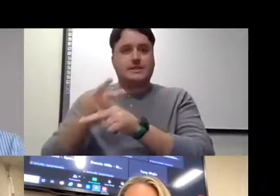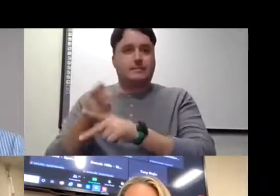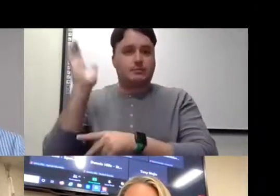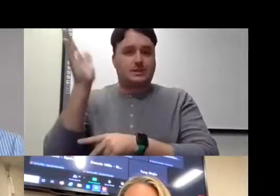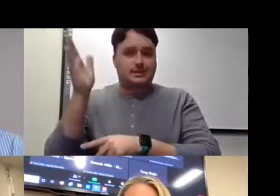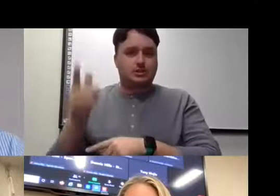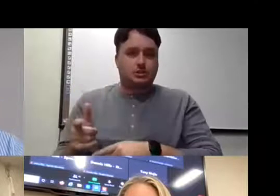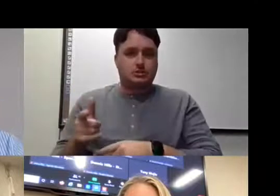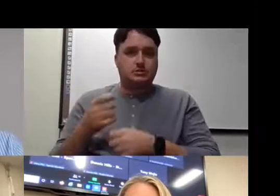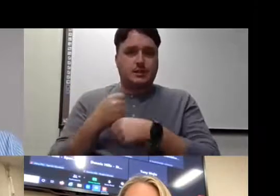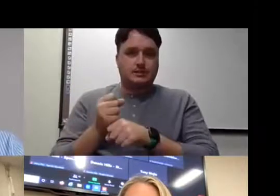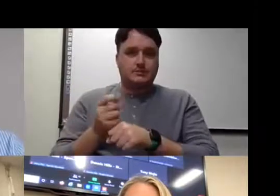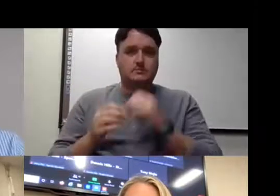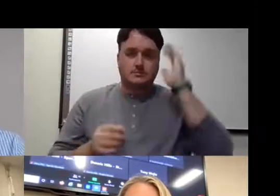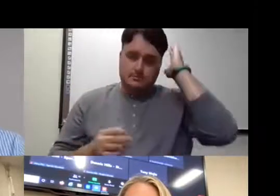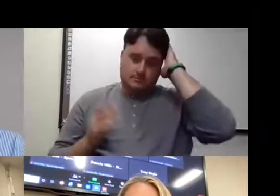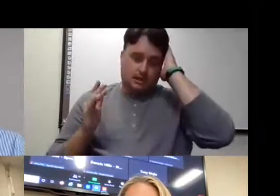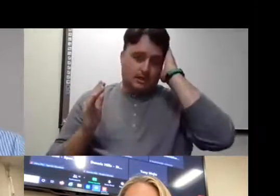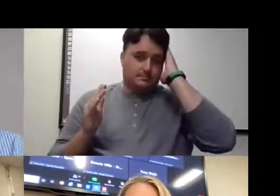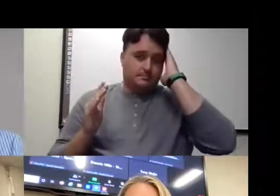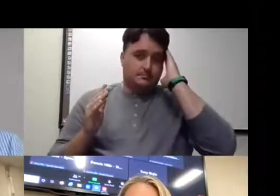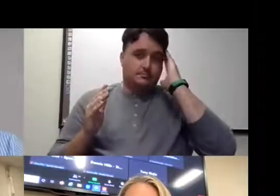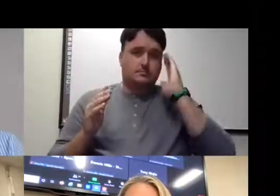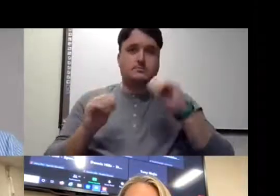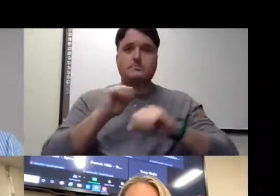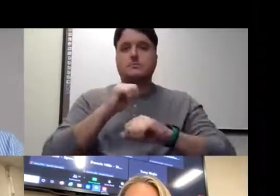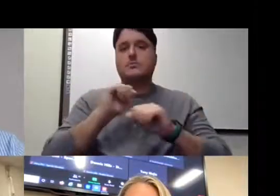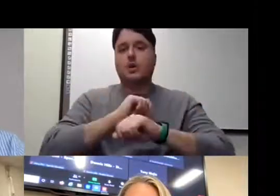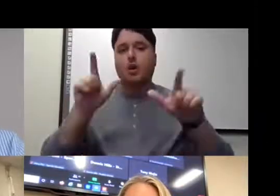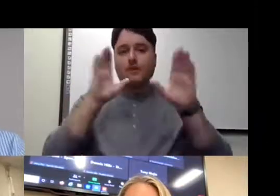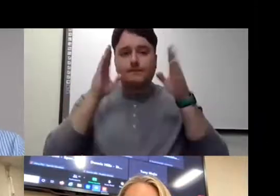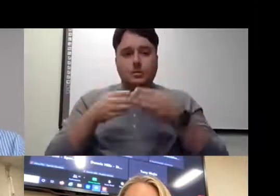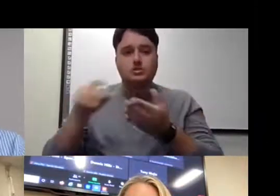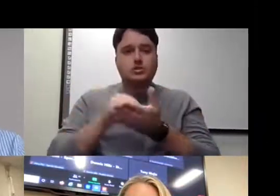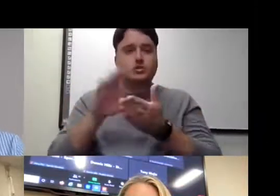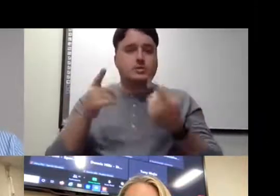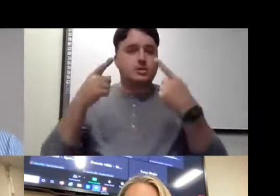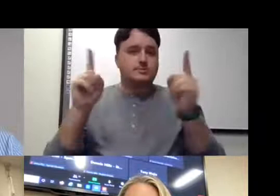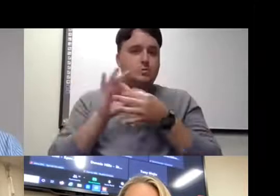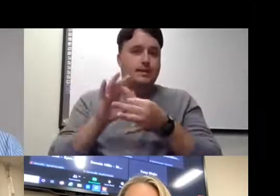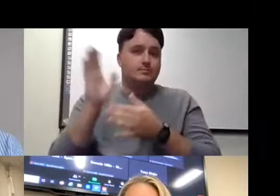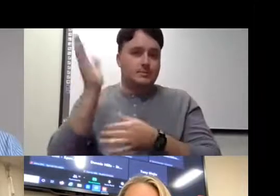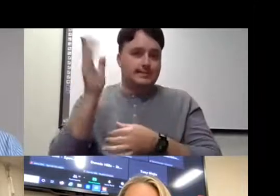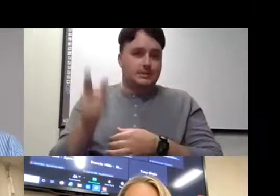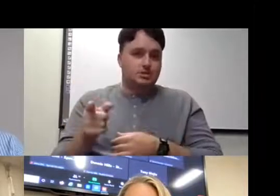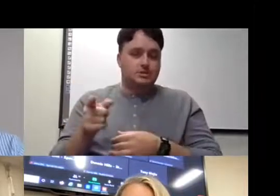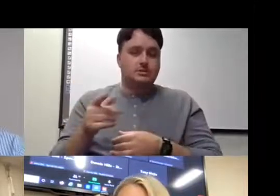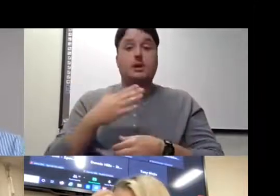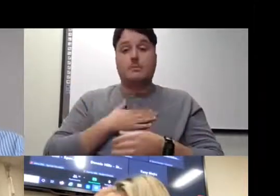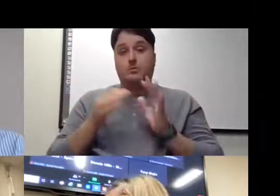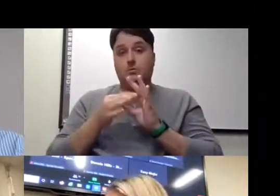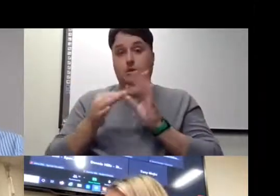presentations that are made. I'll focus on the student achievement related presentations in my remarks